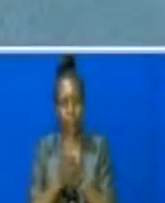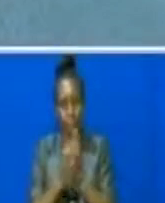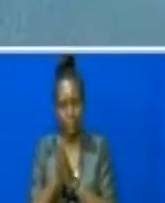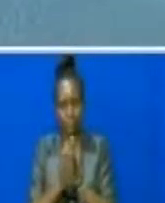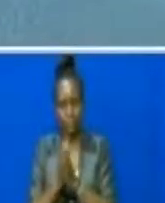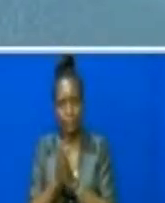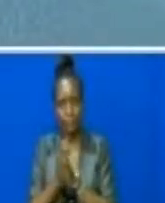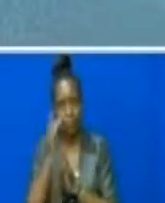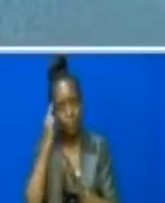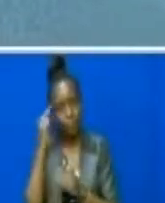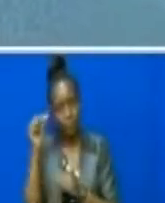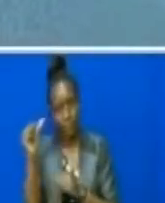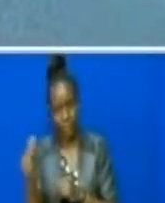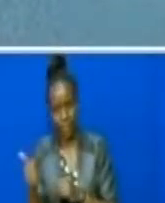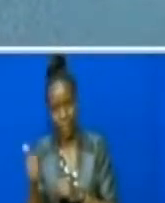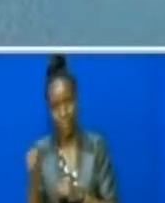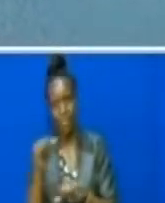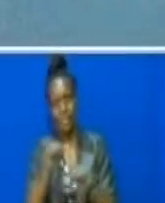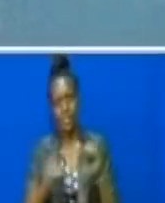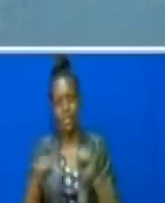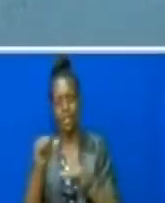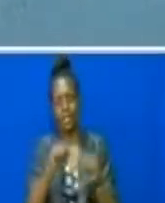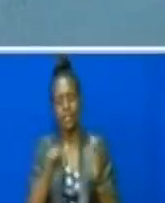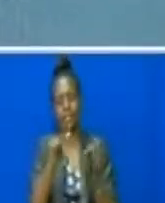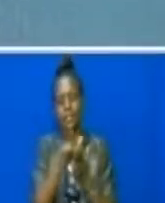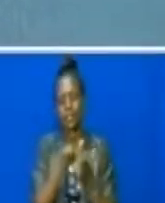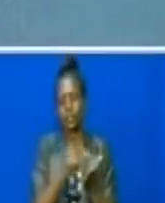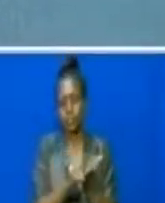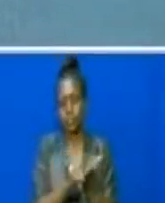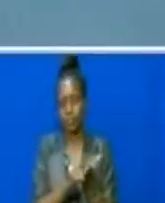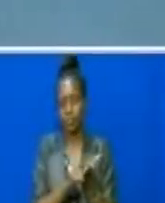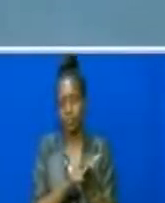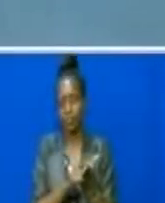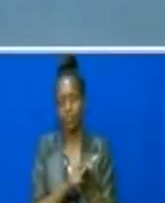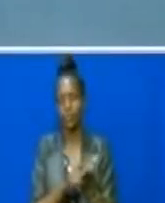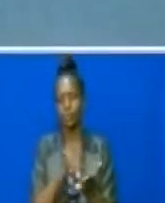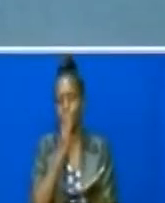Science lesson. You can be rest assured.